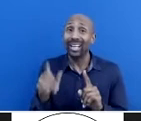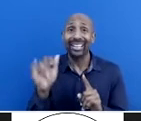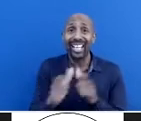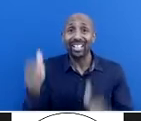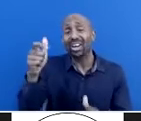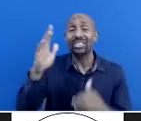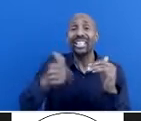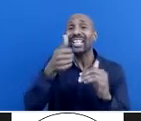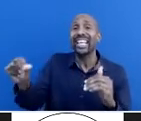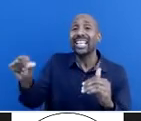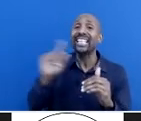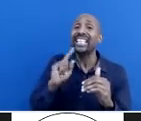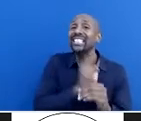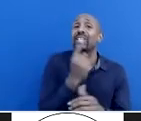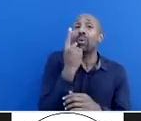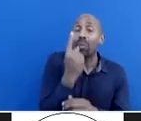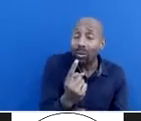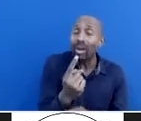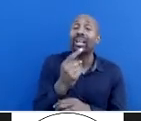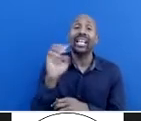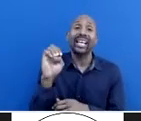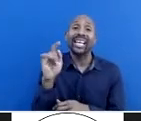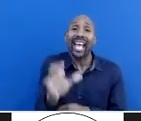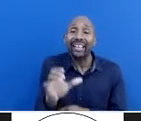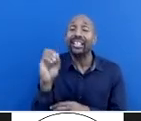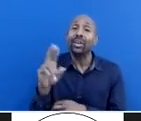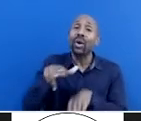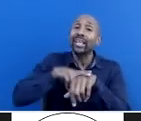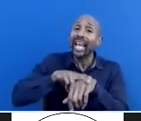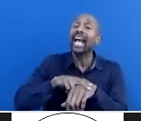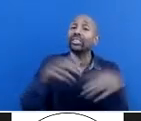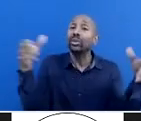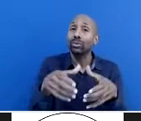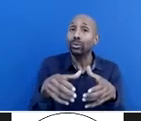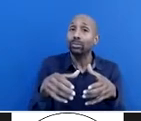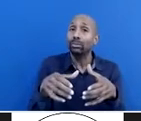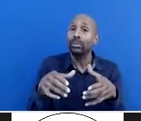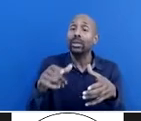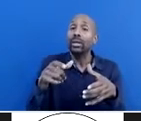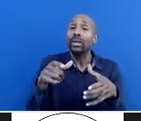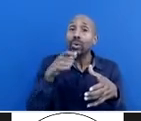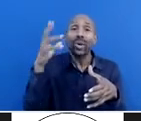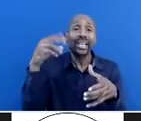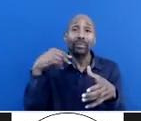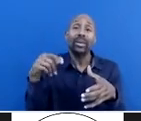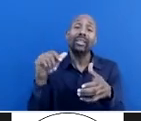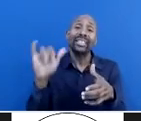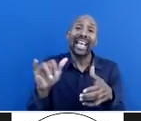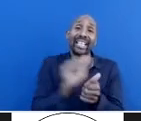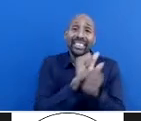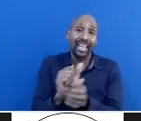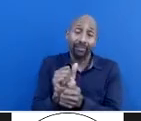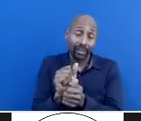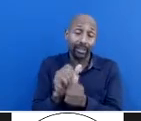ethnic contingent in the human beings that were sold into bondage. In other words, no particular country in